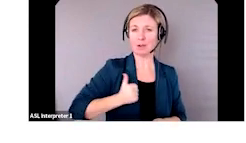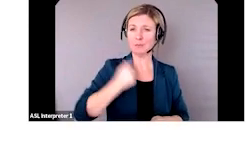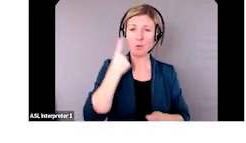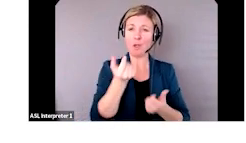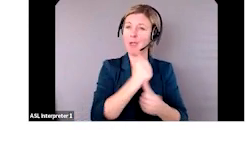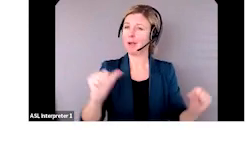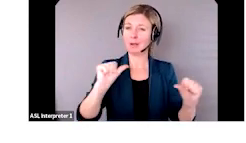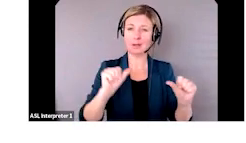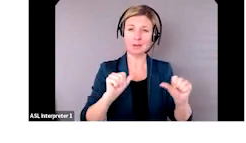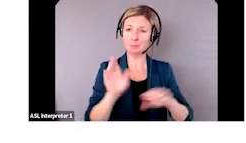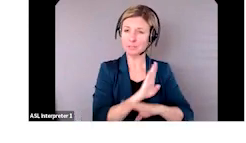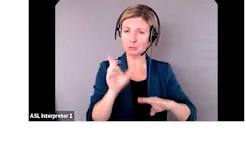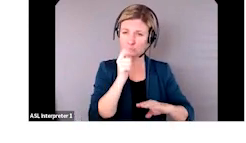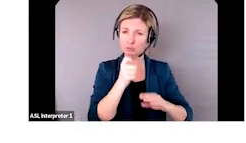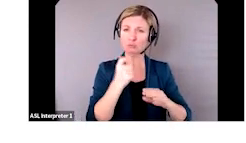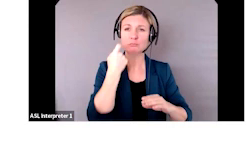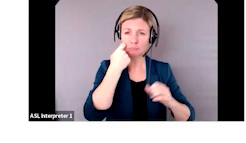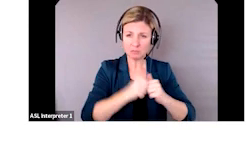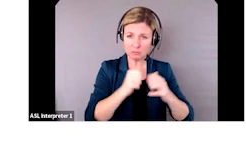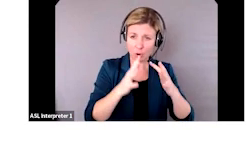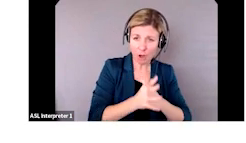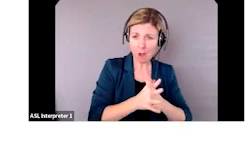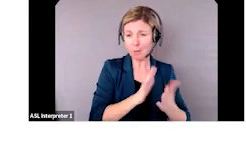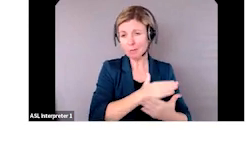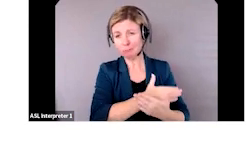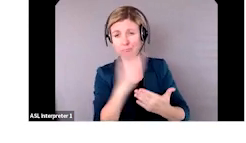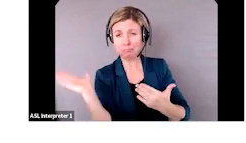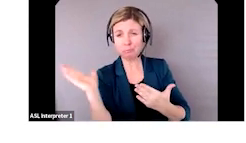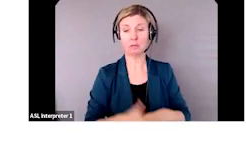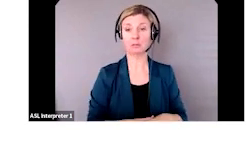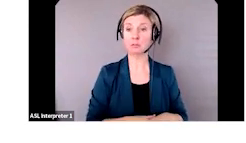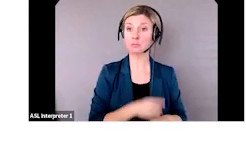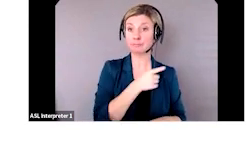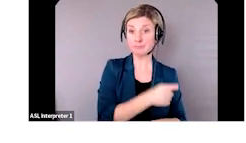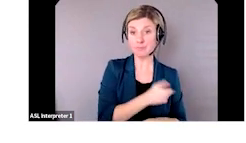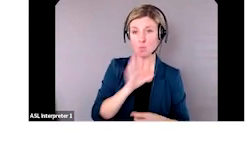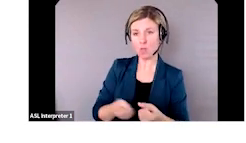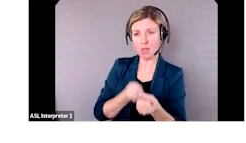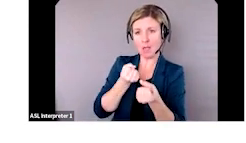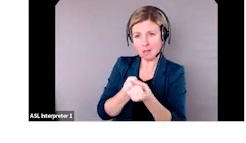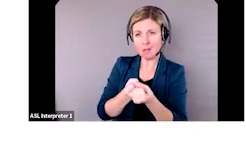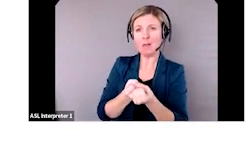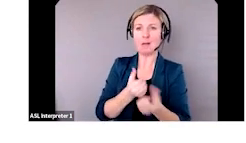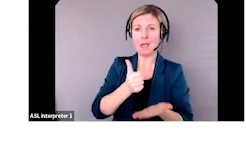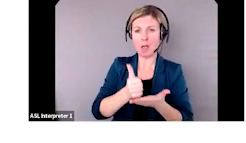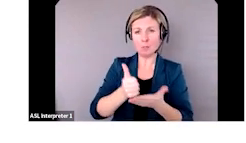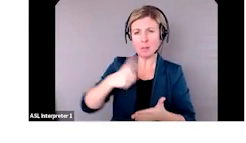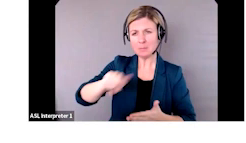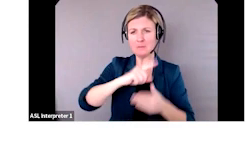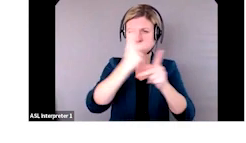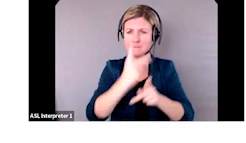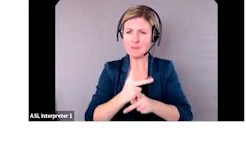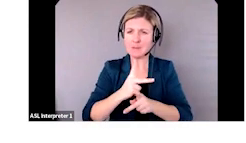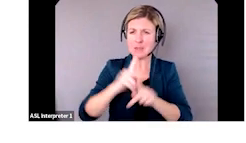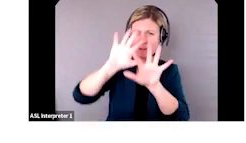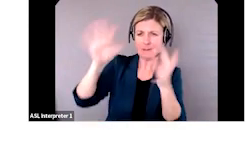and CEO of Beacon Commerce, Don helps entrepreneurs navigate the opportunities and realities of the